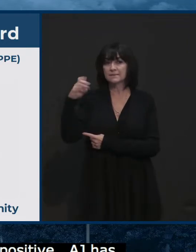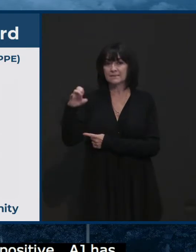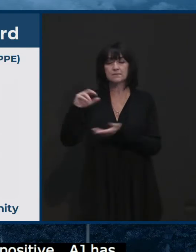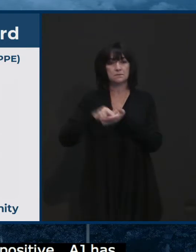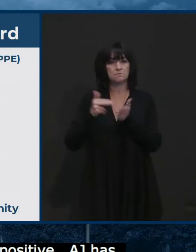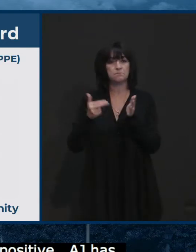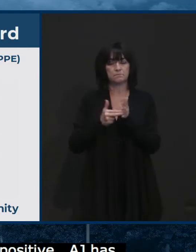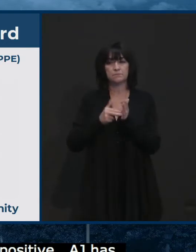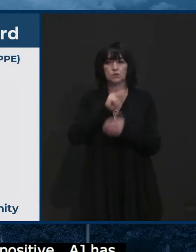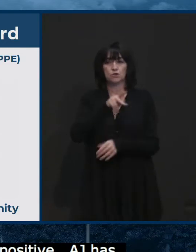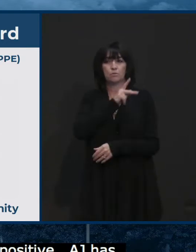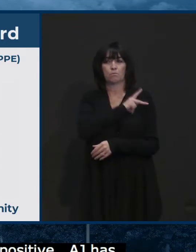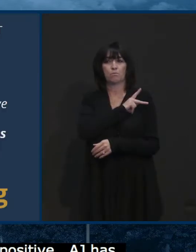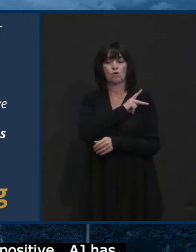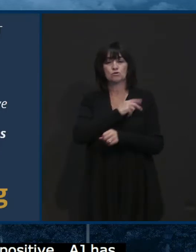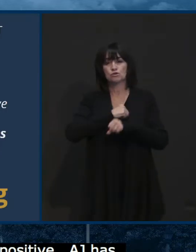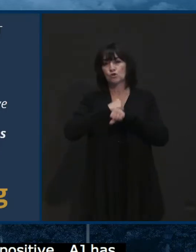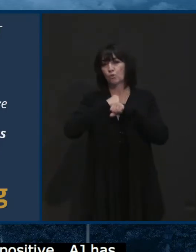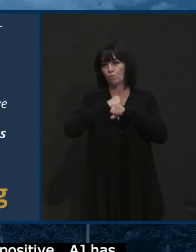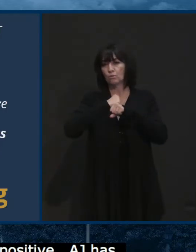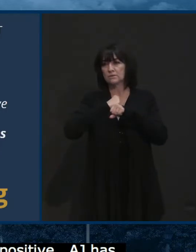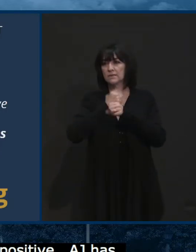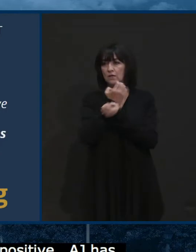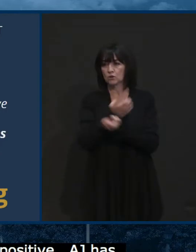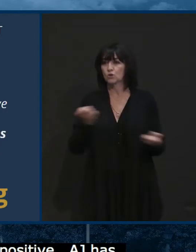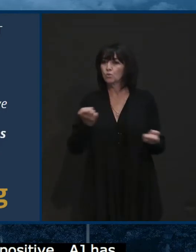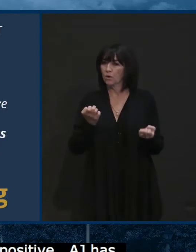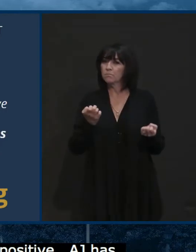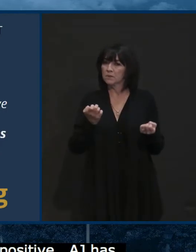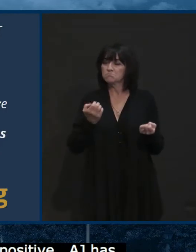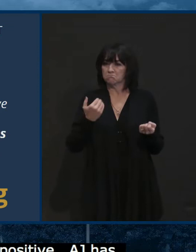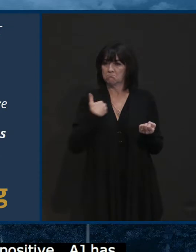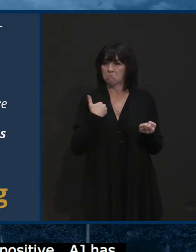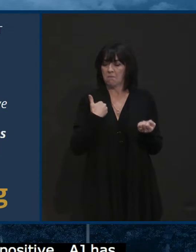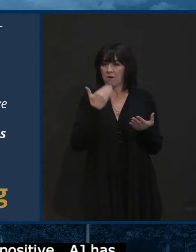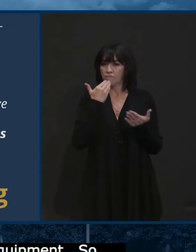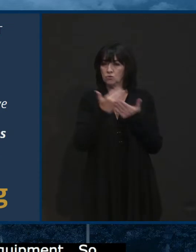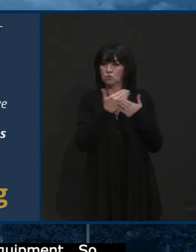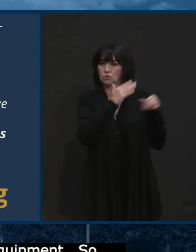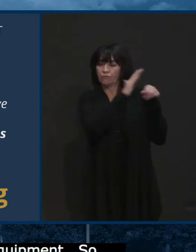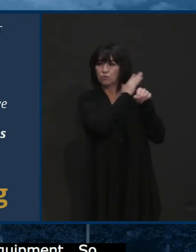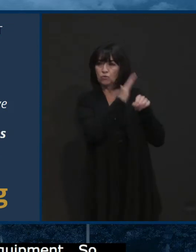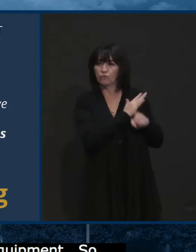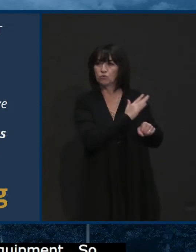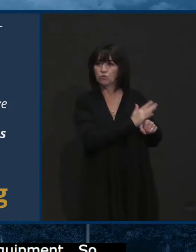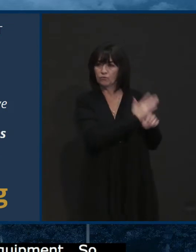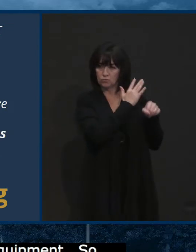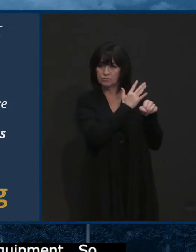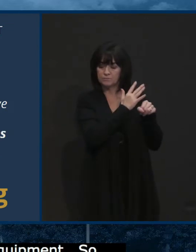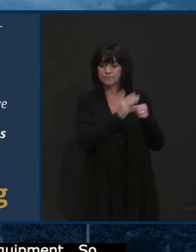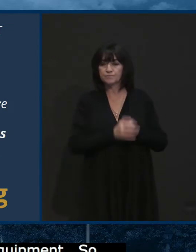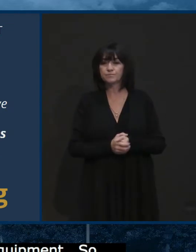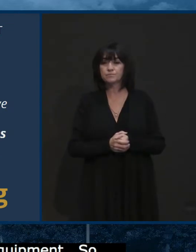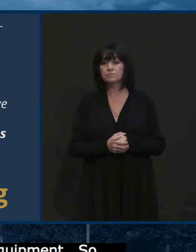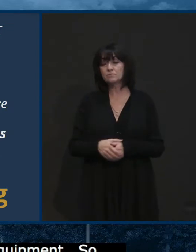are full there. So just a reminder that the nonprofit relief funding from the